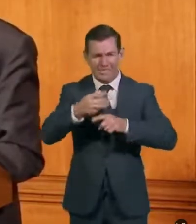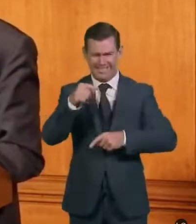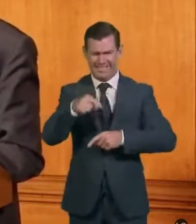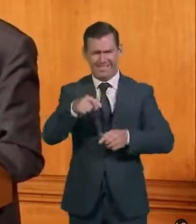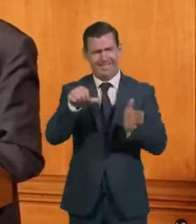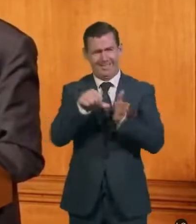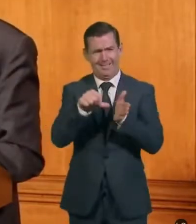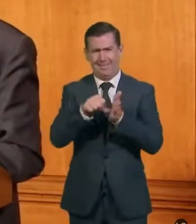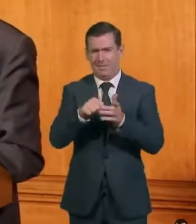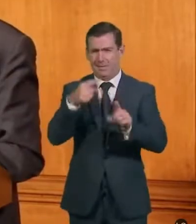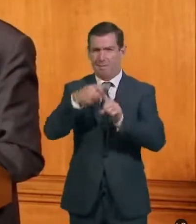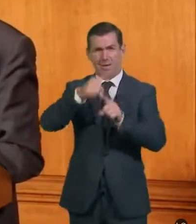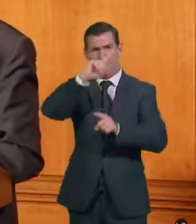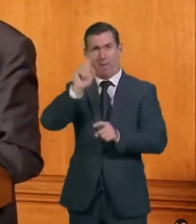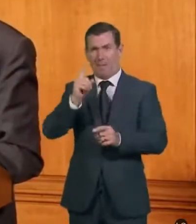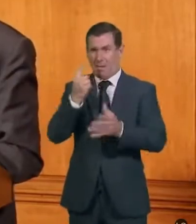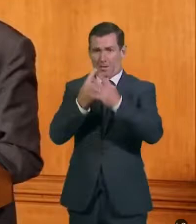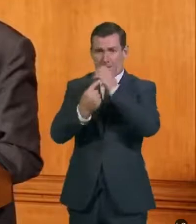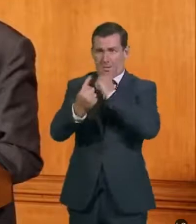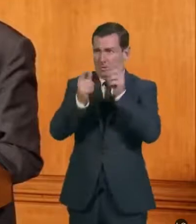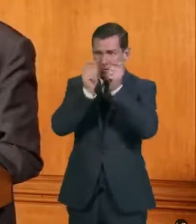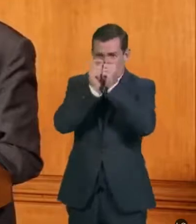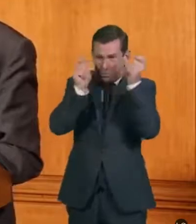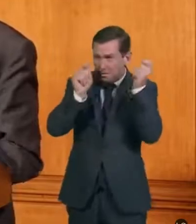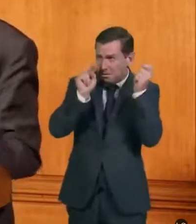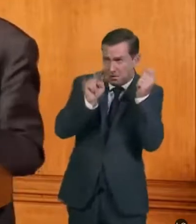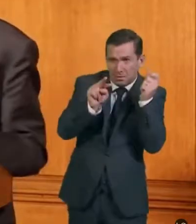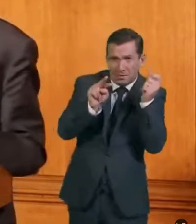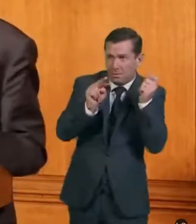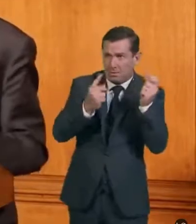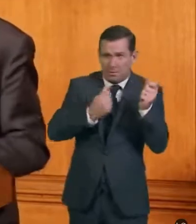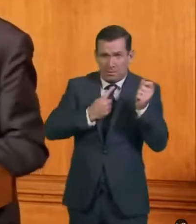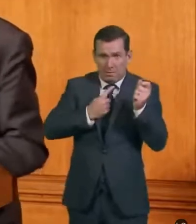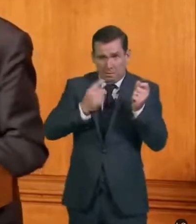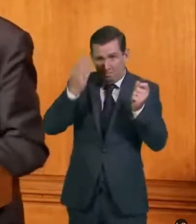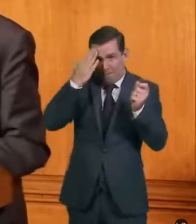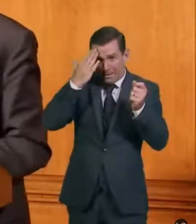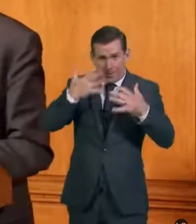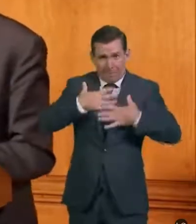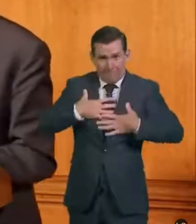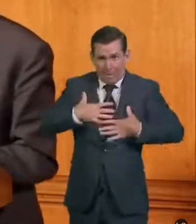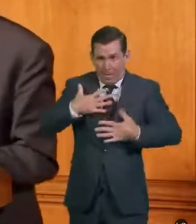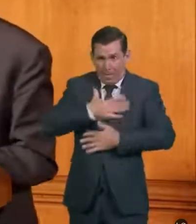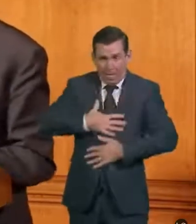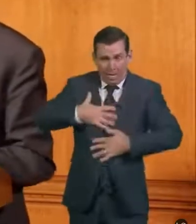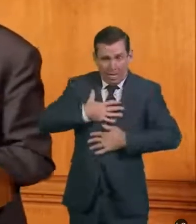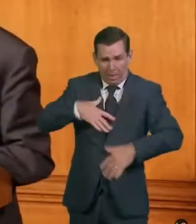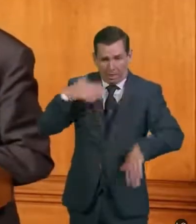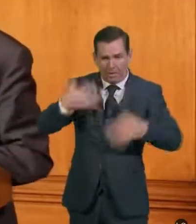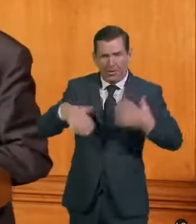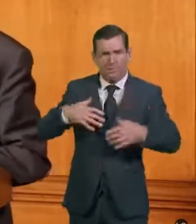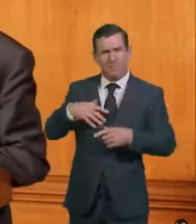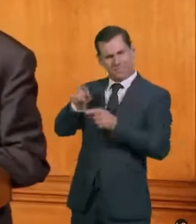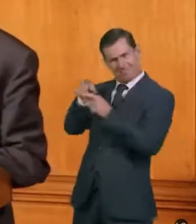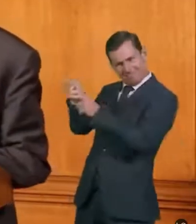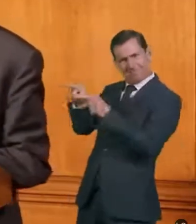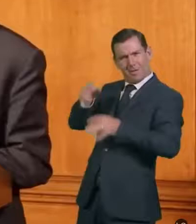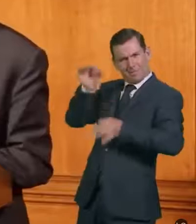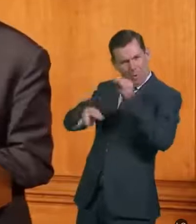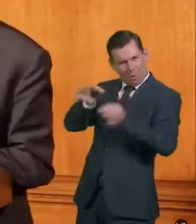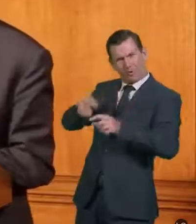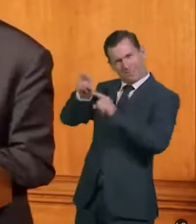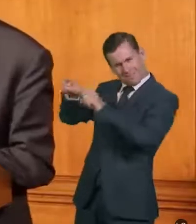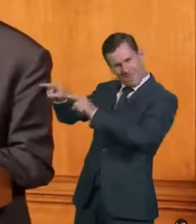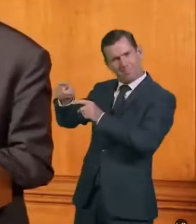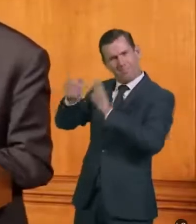isolation, and the mental and physical effects of lockdown. So those are things that politicians need to take into account when making the decision. But